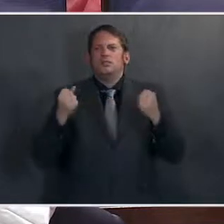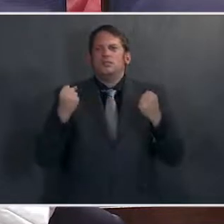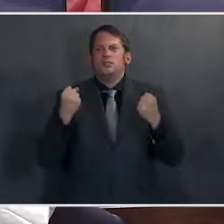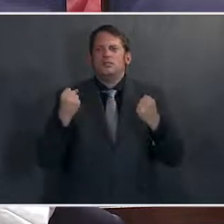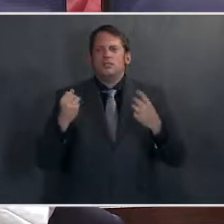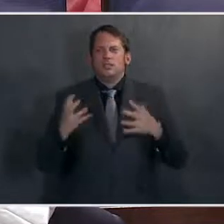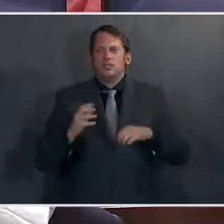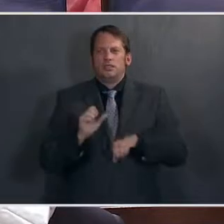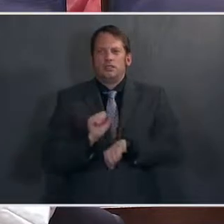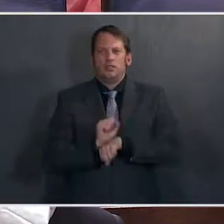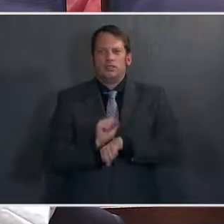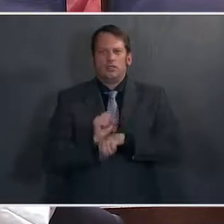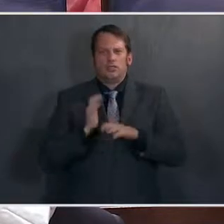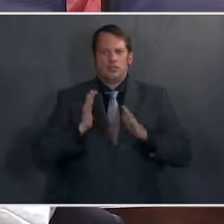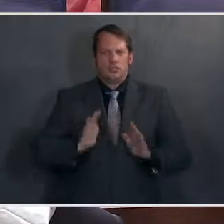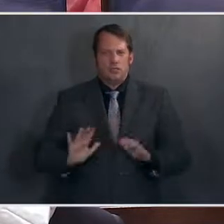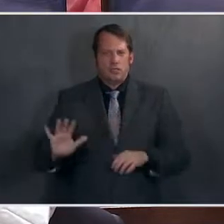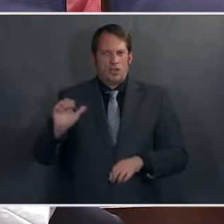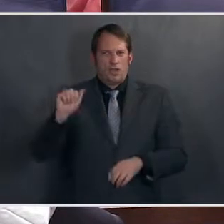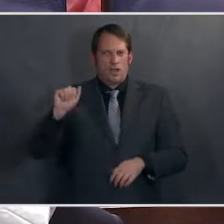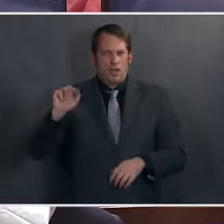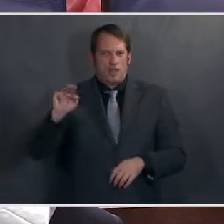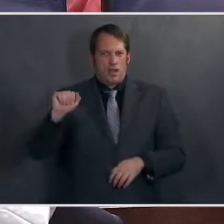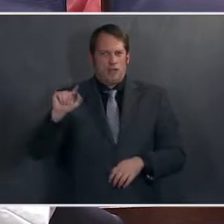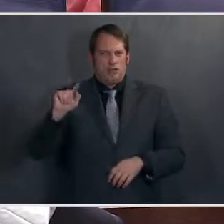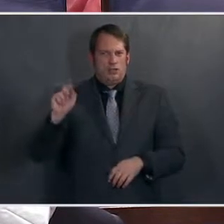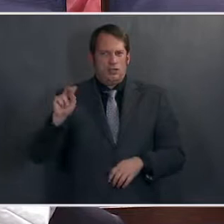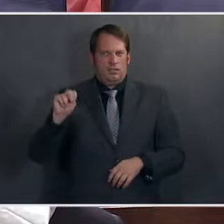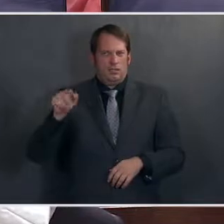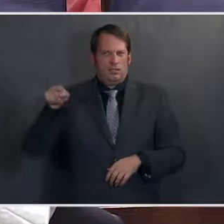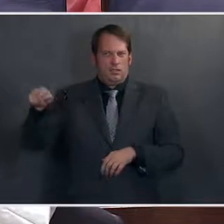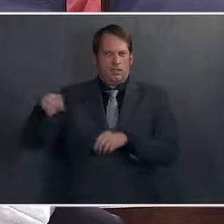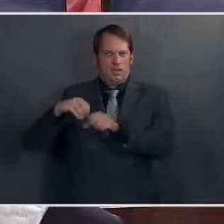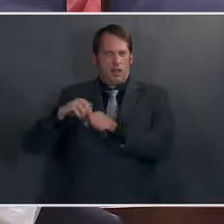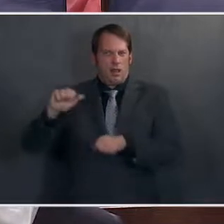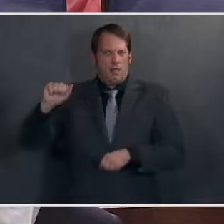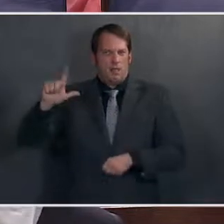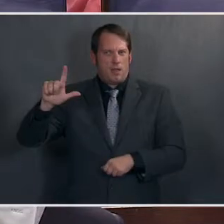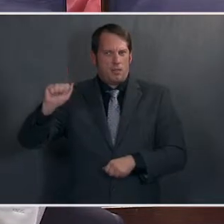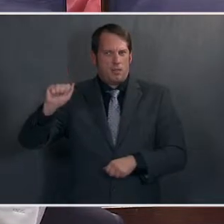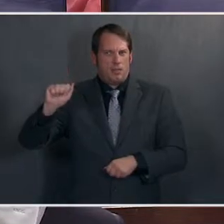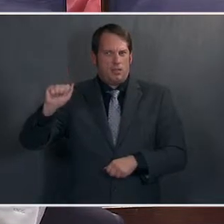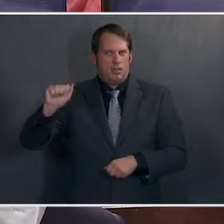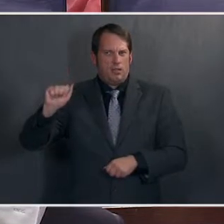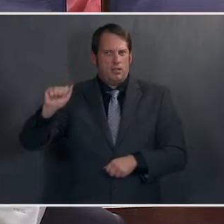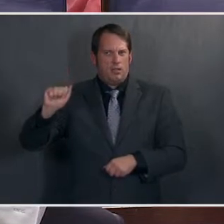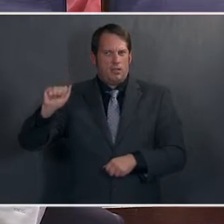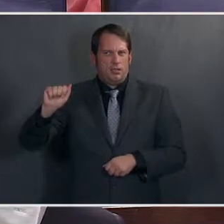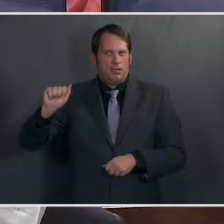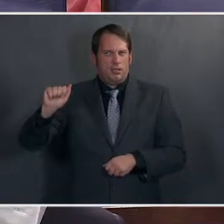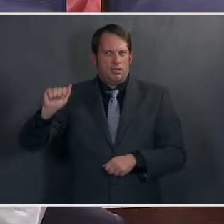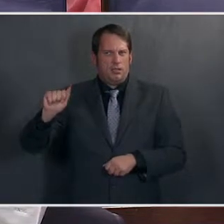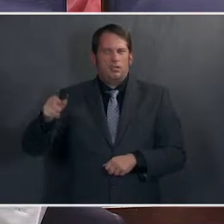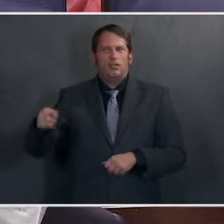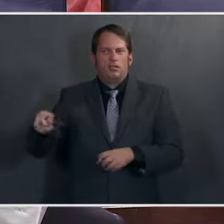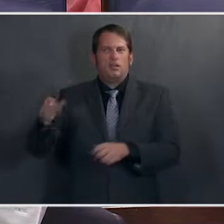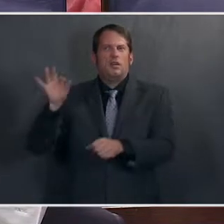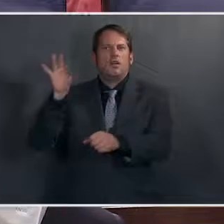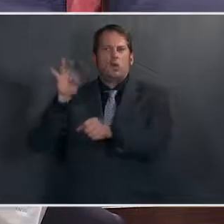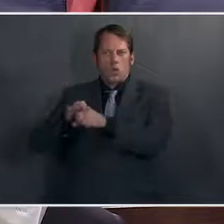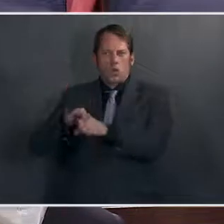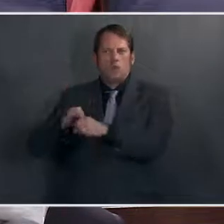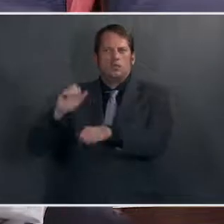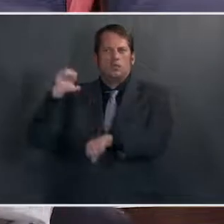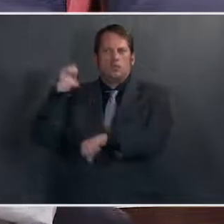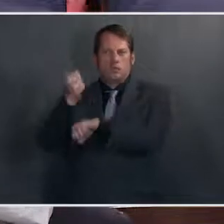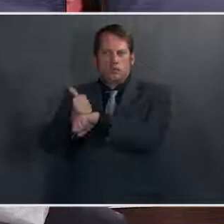in Alabama that are currently gearing up to cast a vote and potentially form a union inside the company. This will be the first